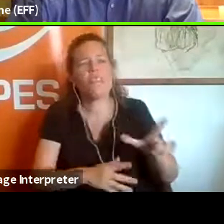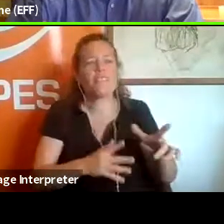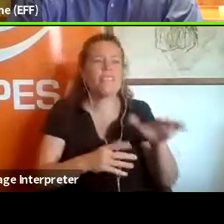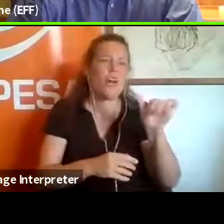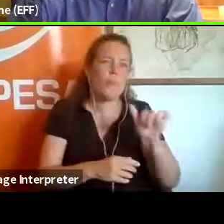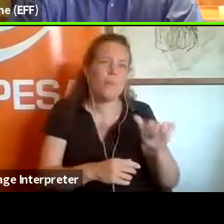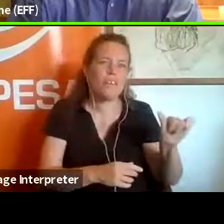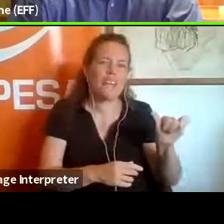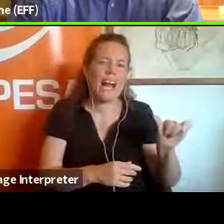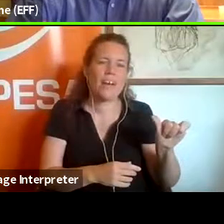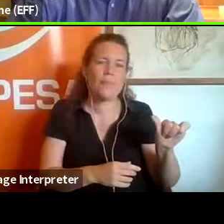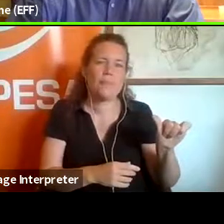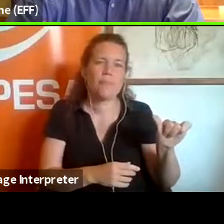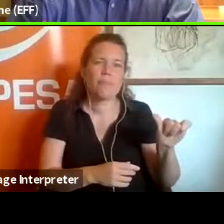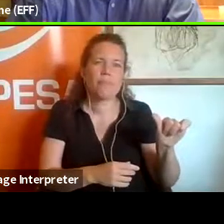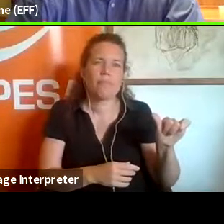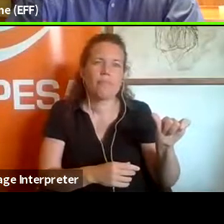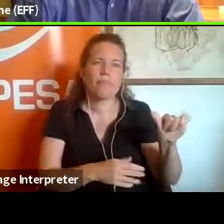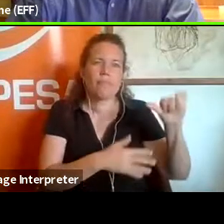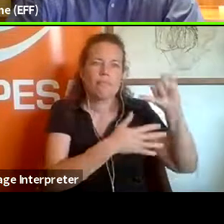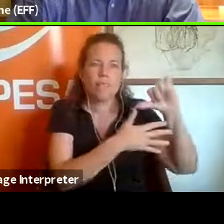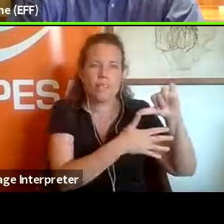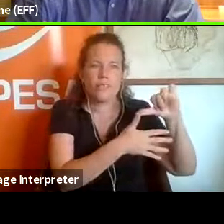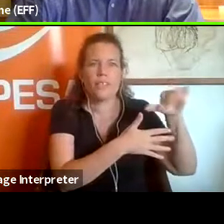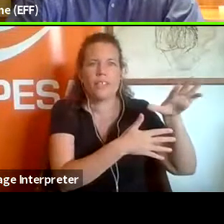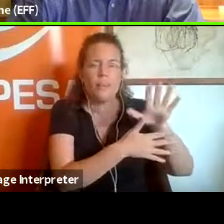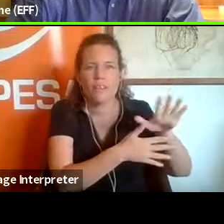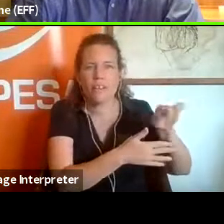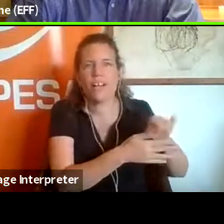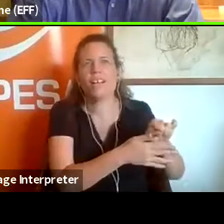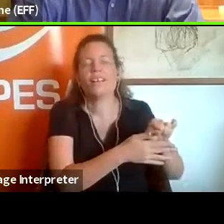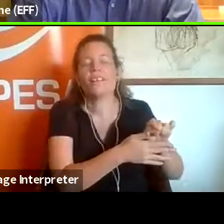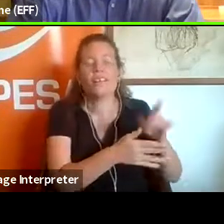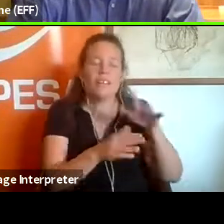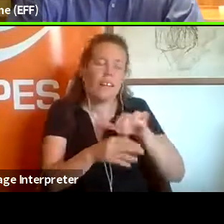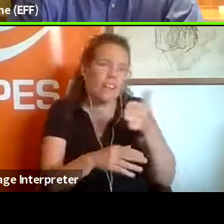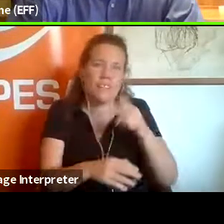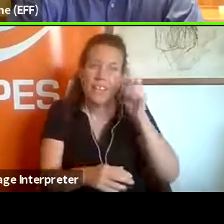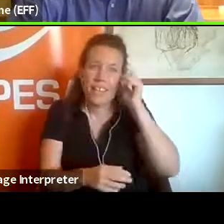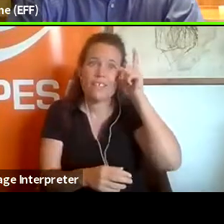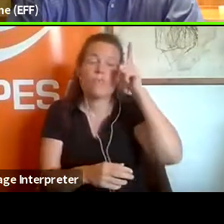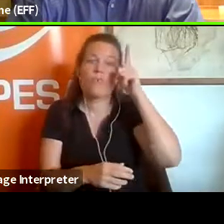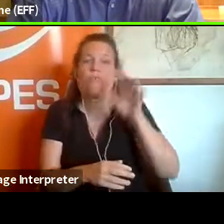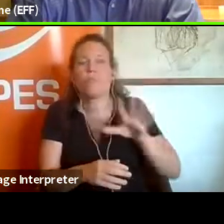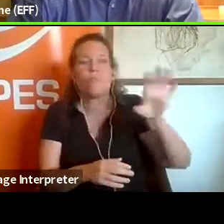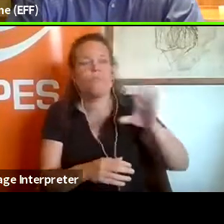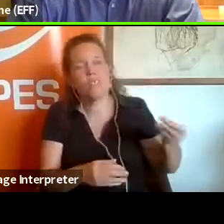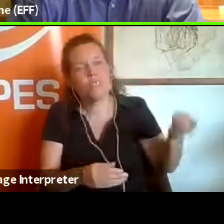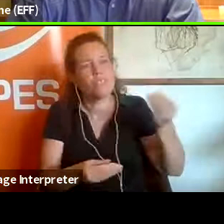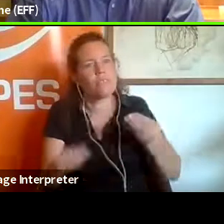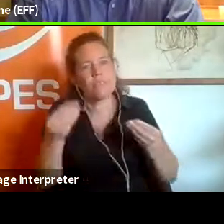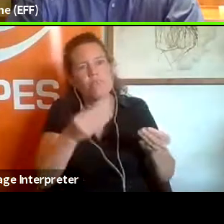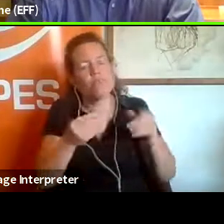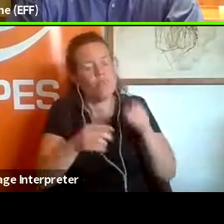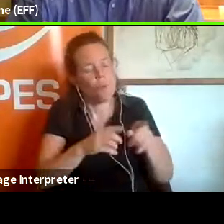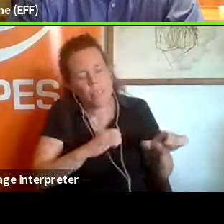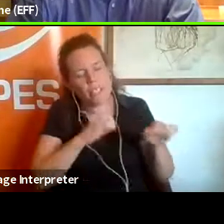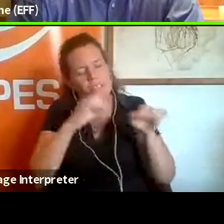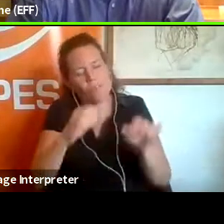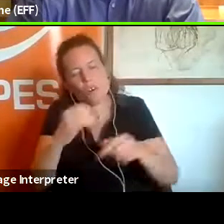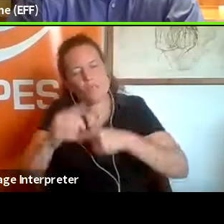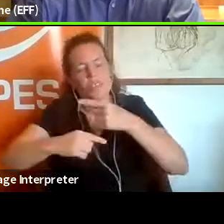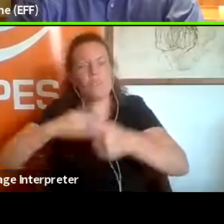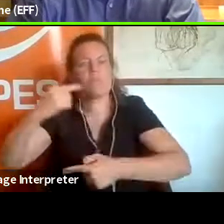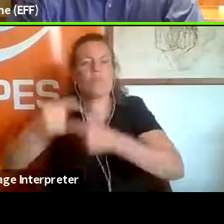in also gathering experts from the region and encouraging them to contribute and be involved in the process